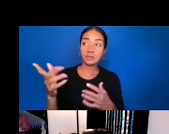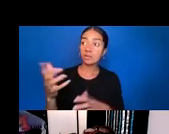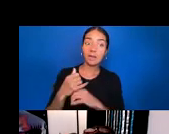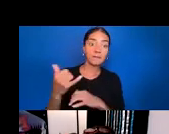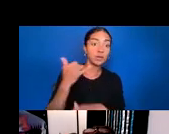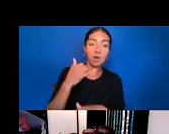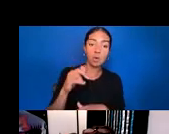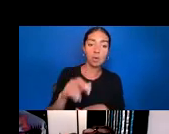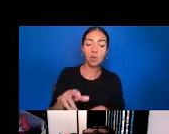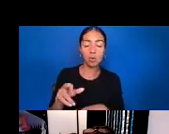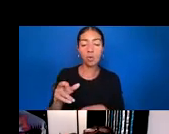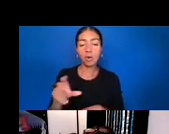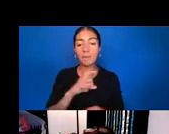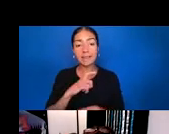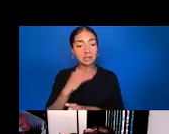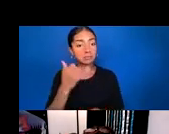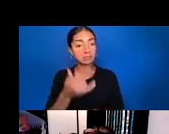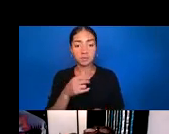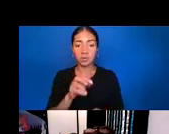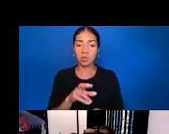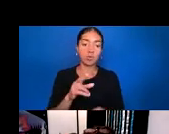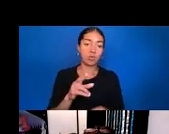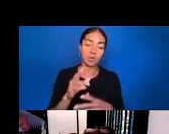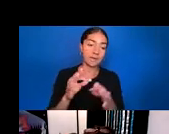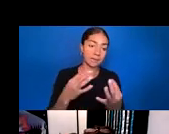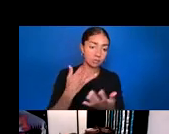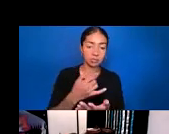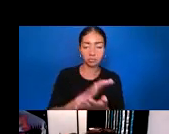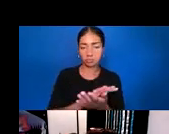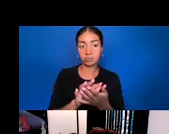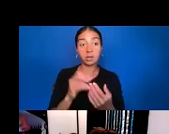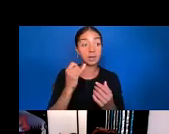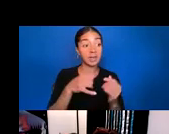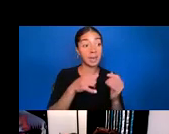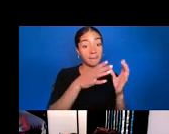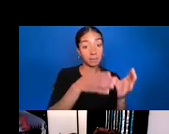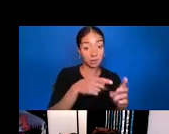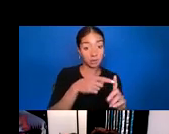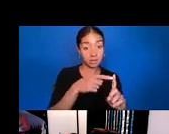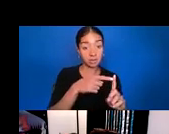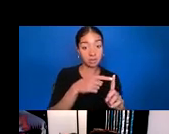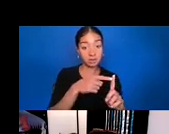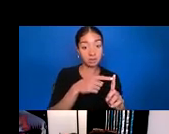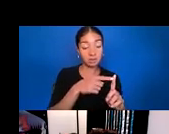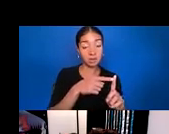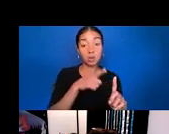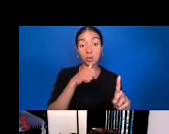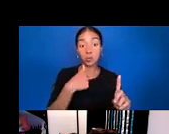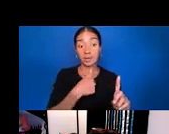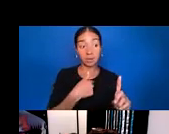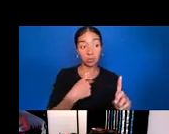us, that the person sometimes we're going to see and to be an advocate for can